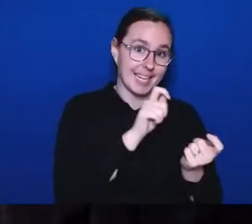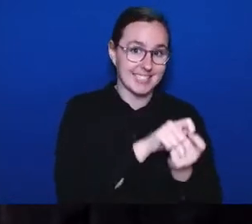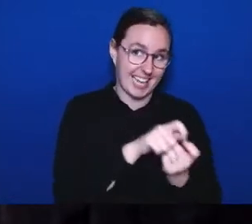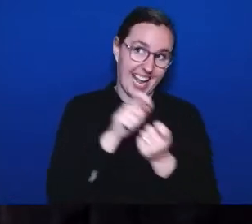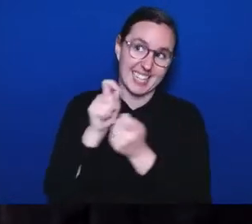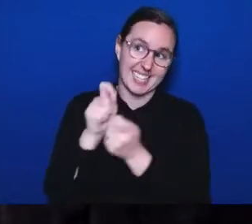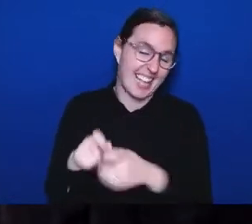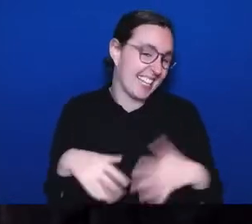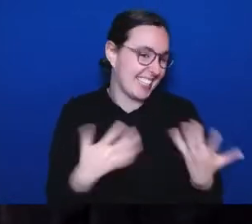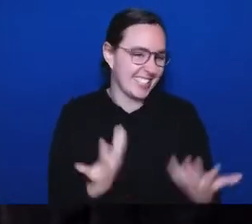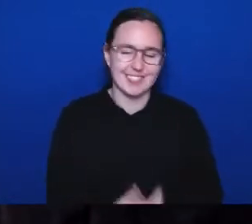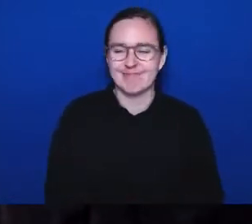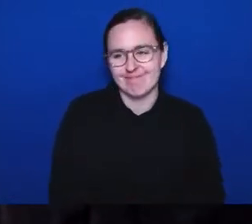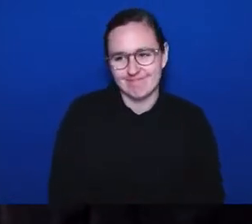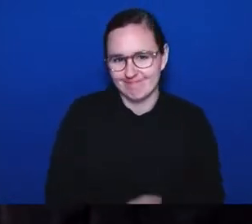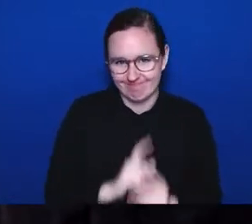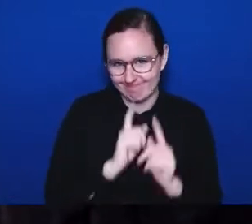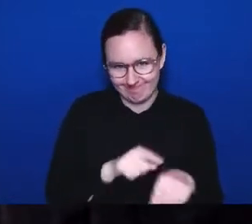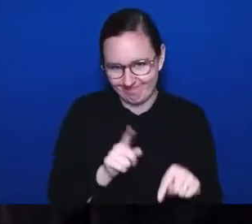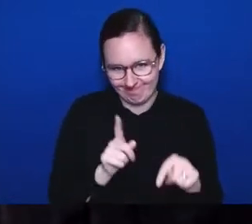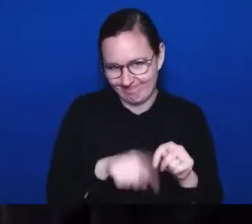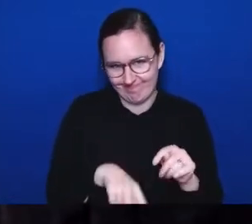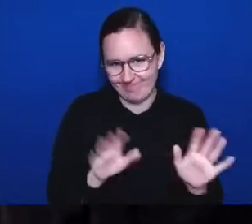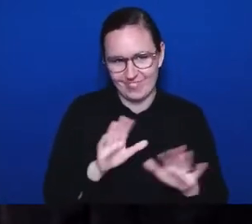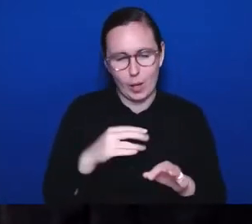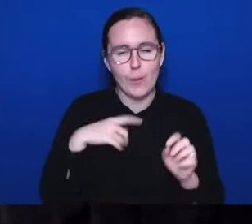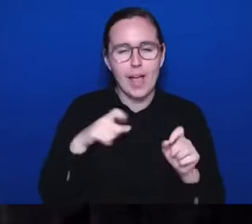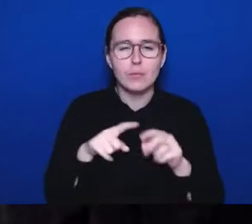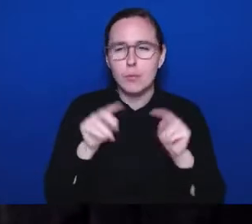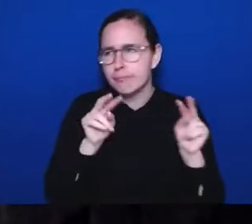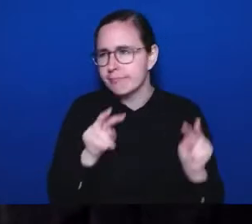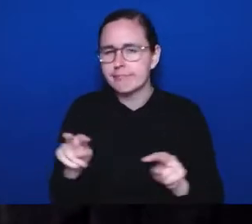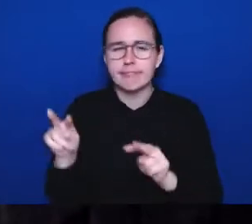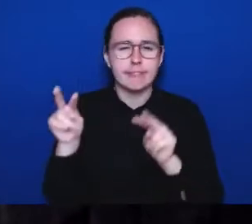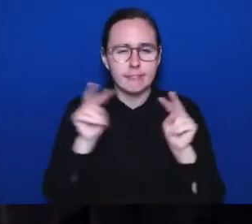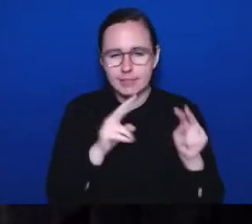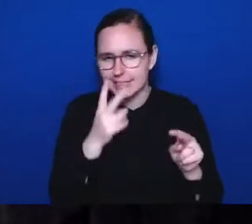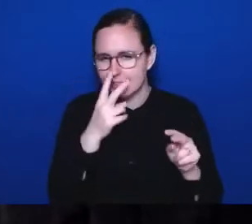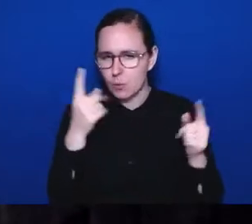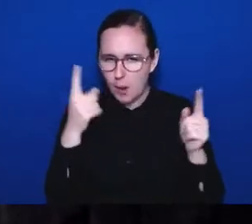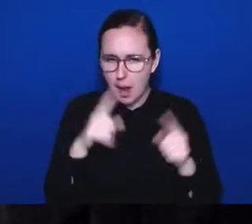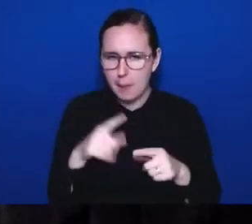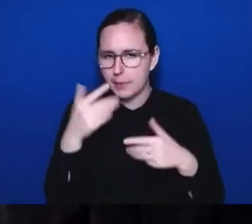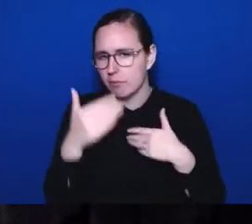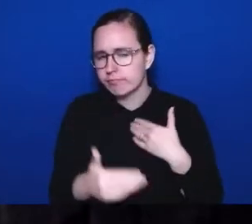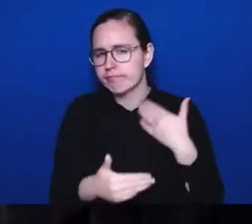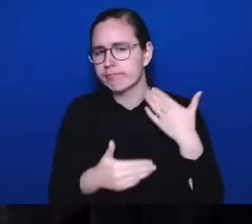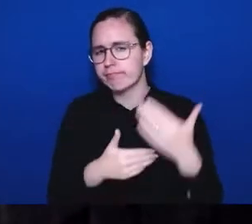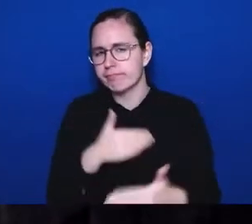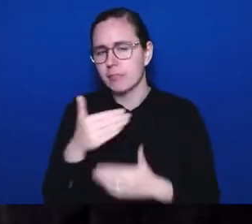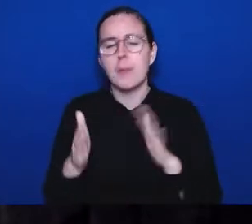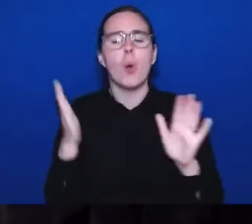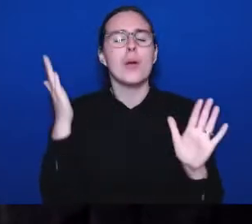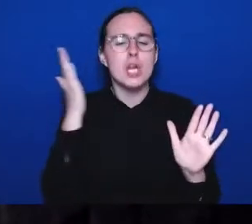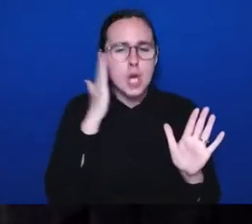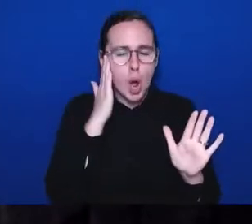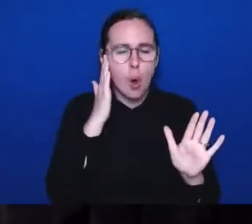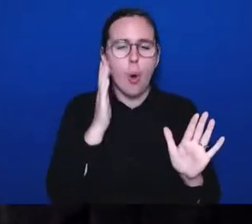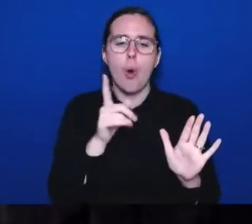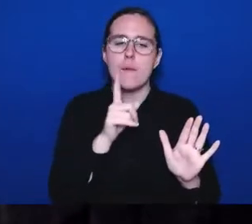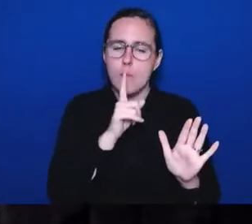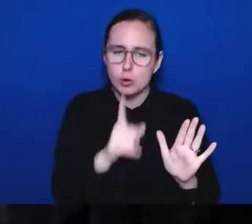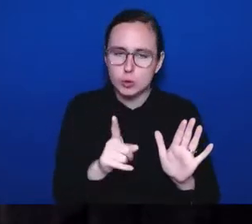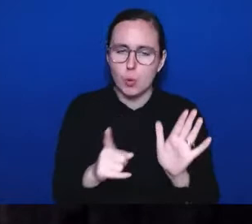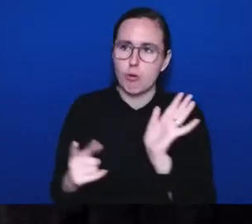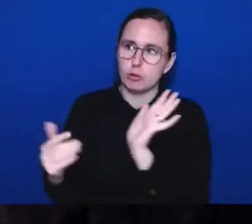it happens in practice. But we will know, we know for a fact that we'll make things much better, both for patients and for doctors, and it's going